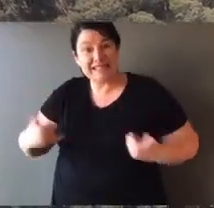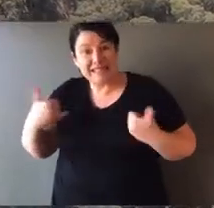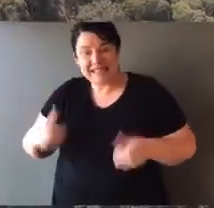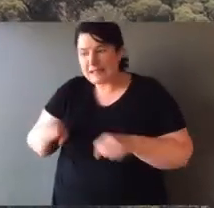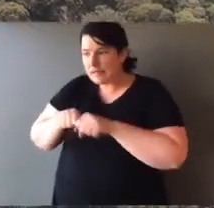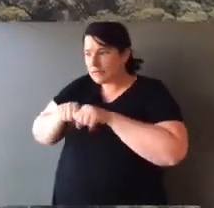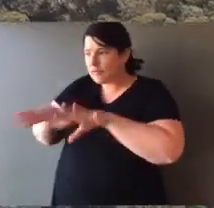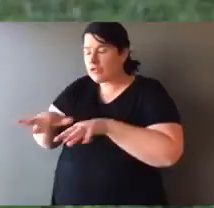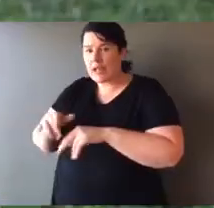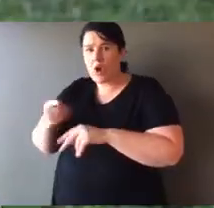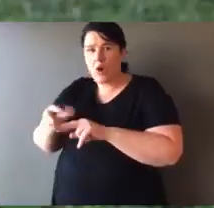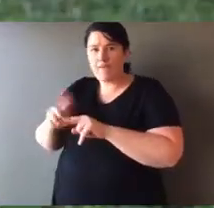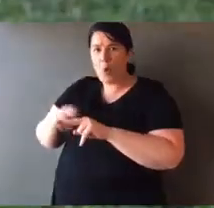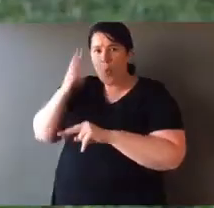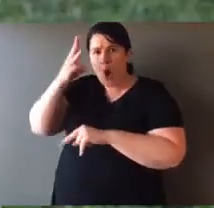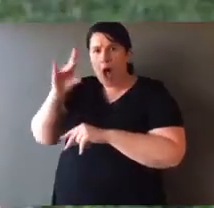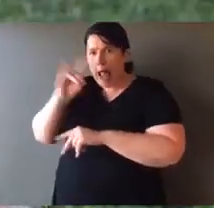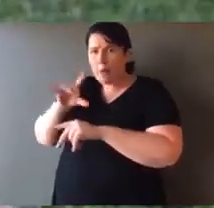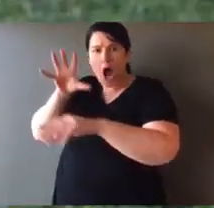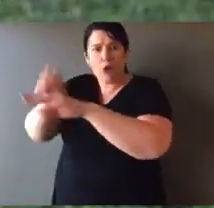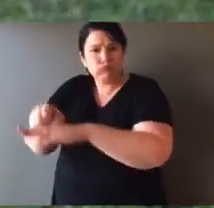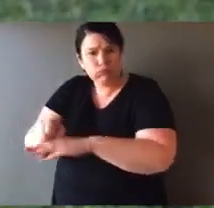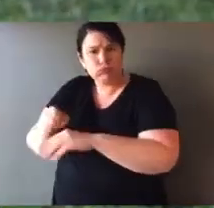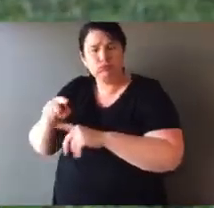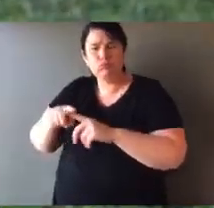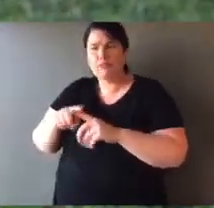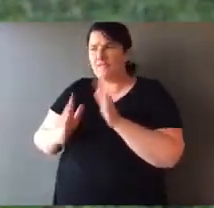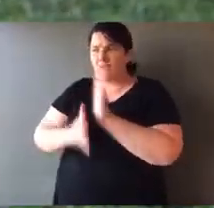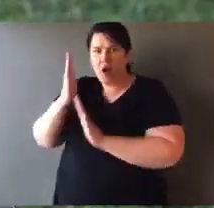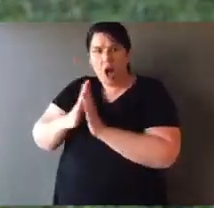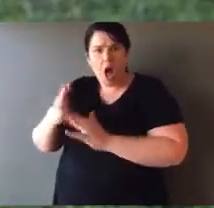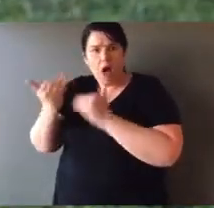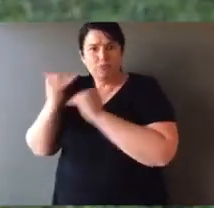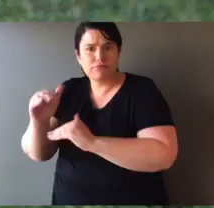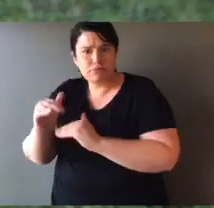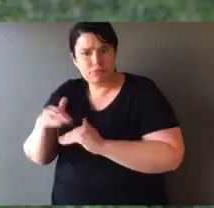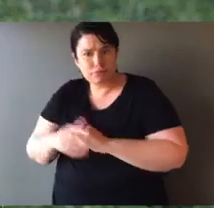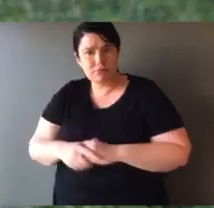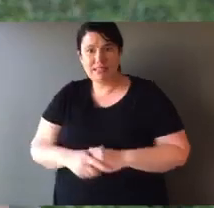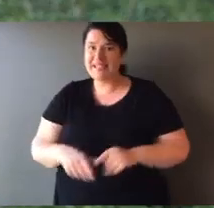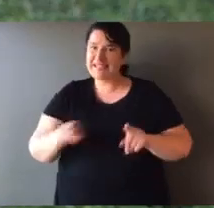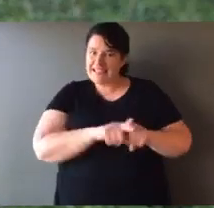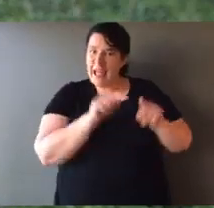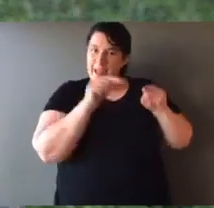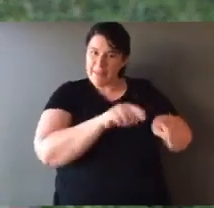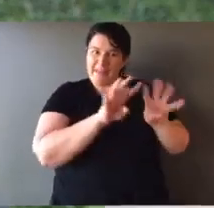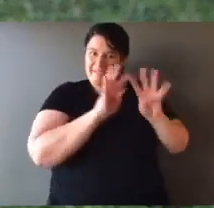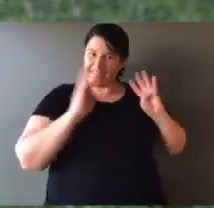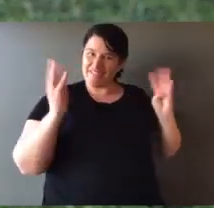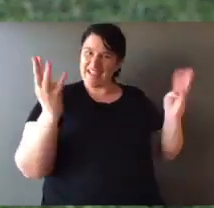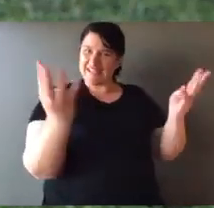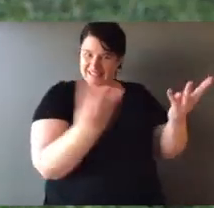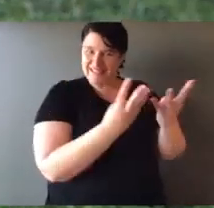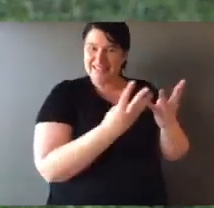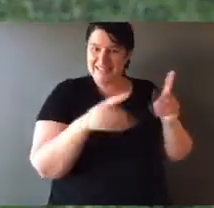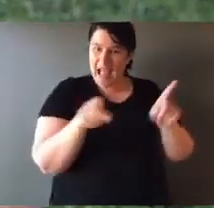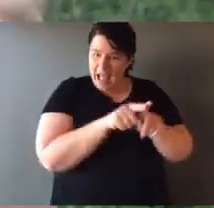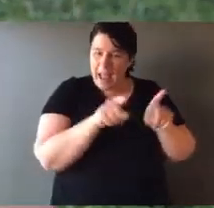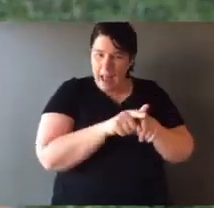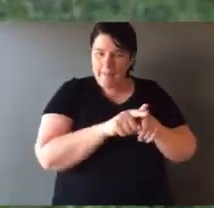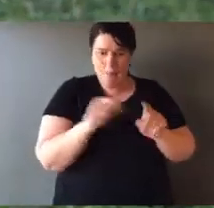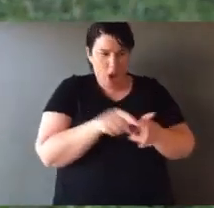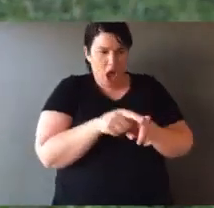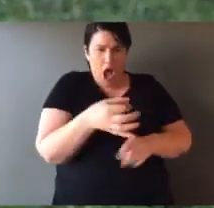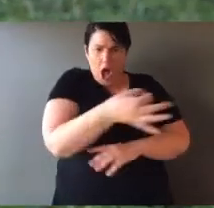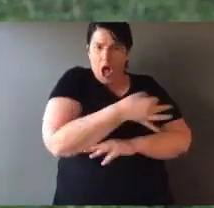barrier from the spread of disease, the spread of feral pests, the spread of fire. Conservation fencing does the same.